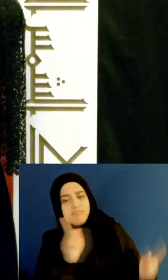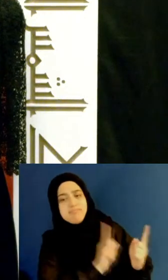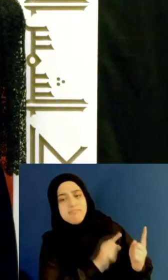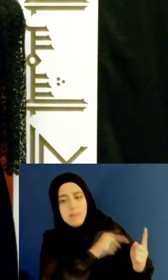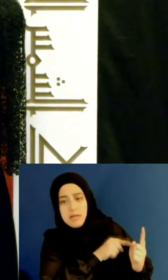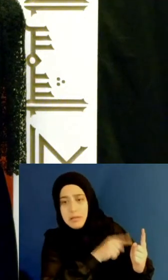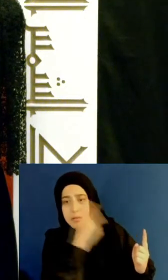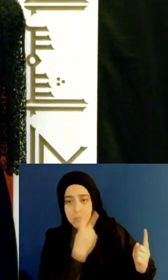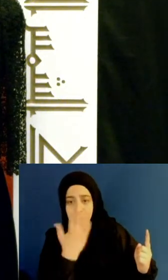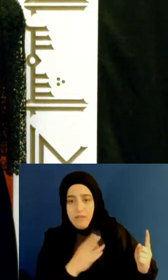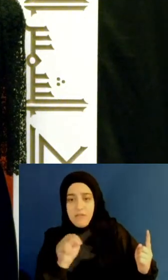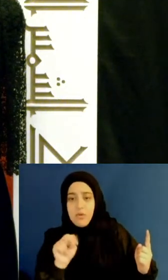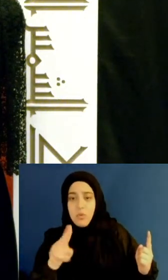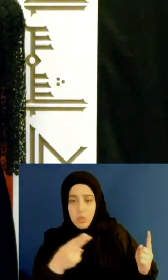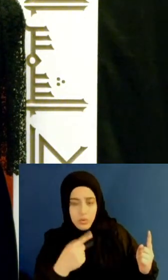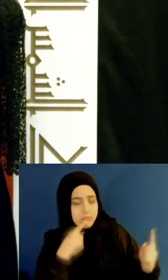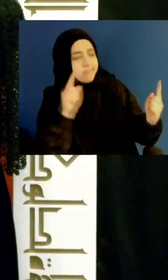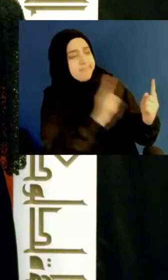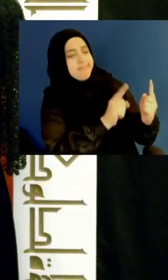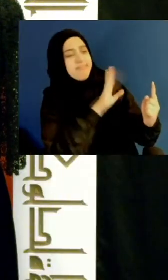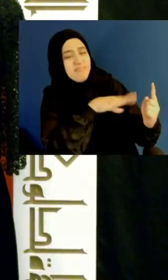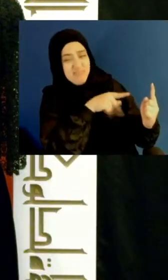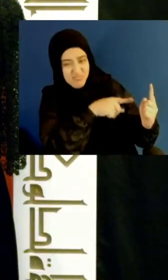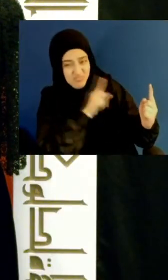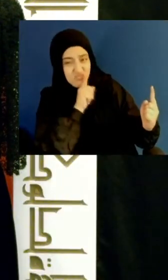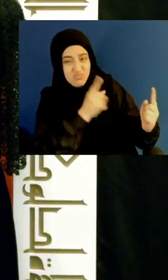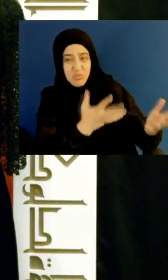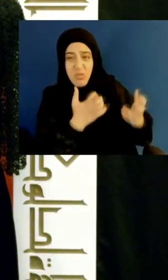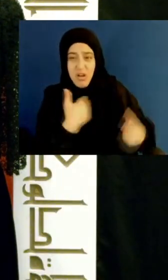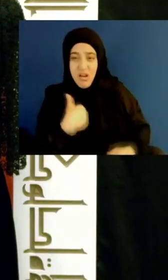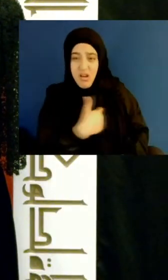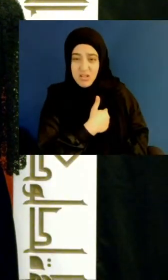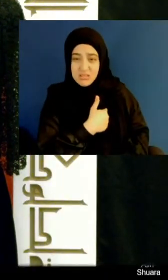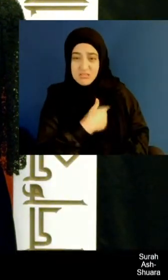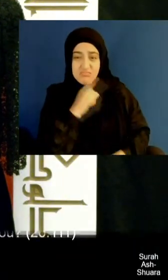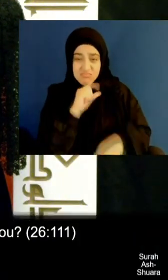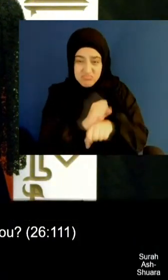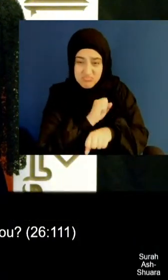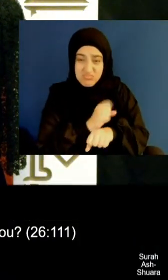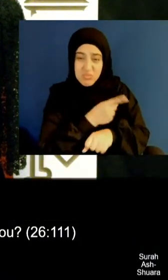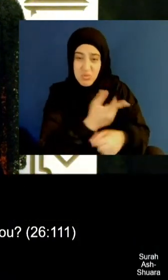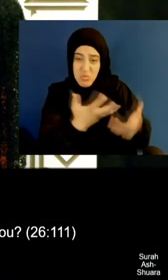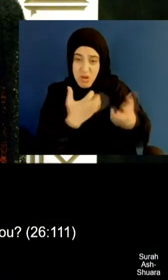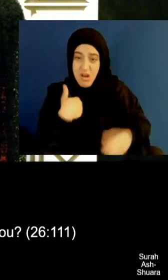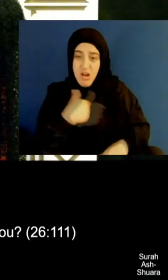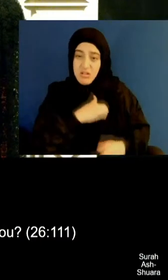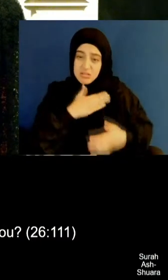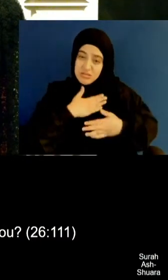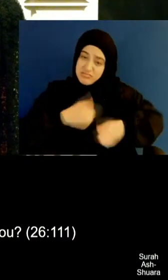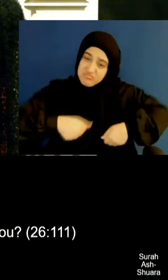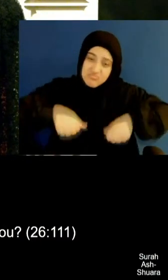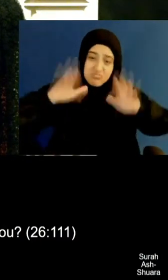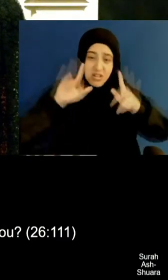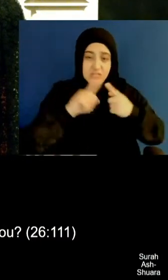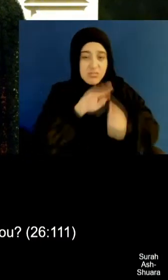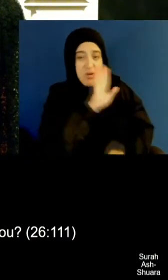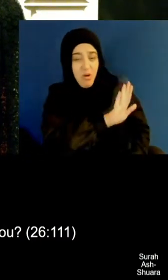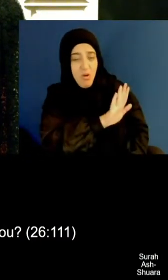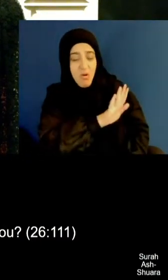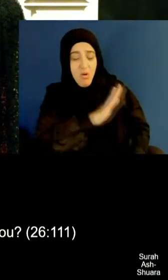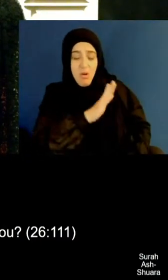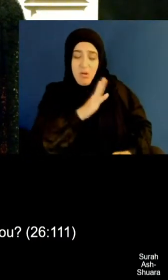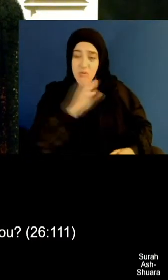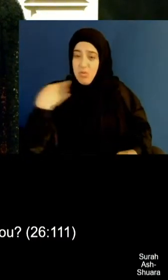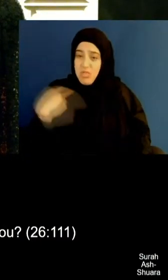do you really want us to submit to your religion, to be a part of your